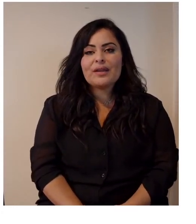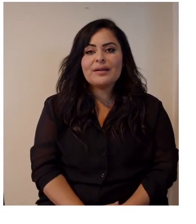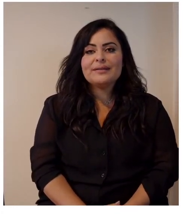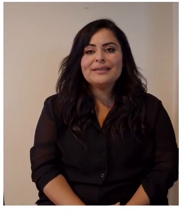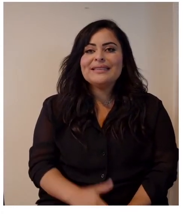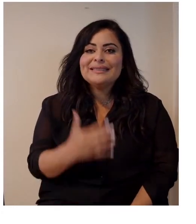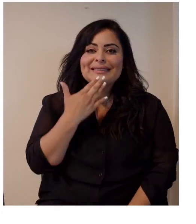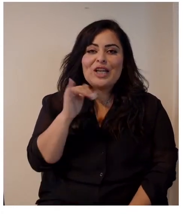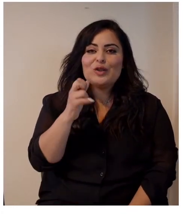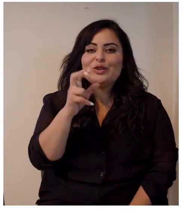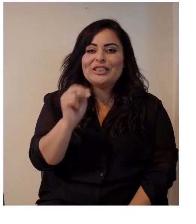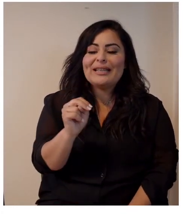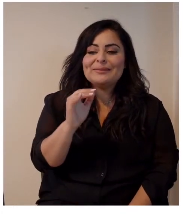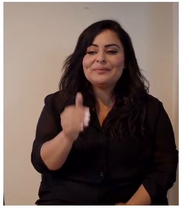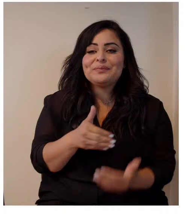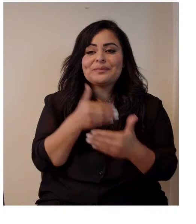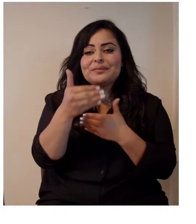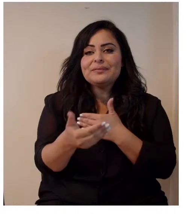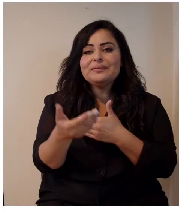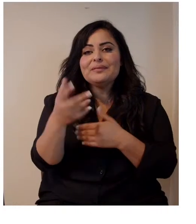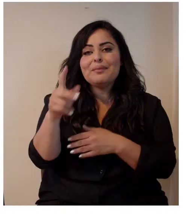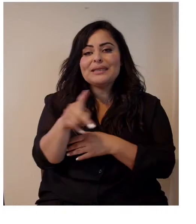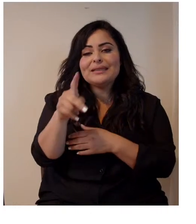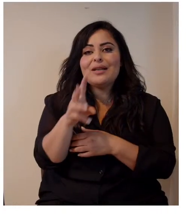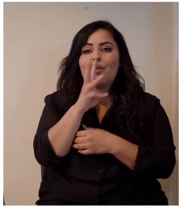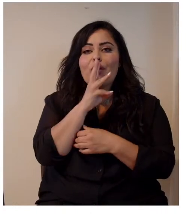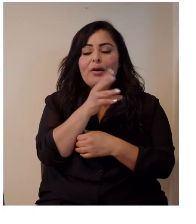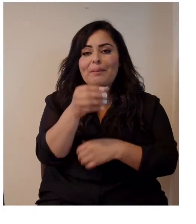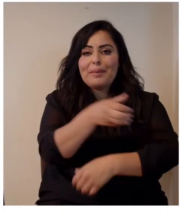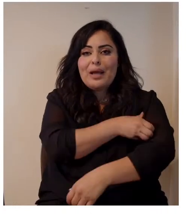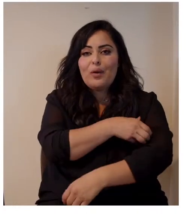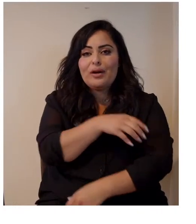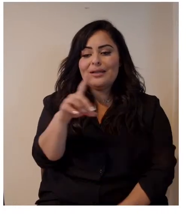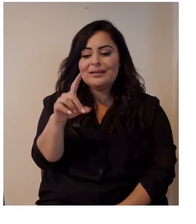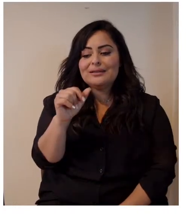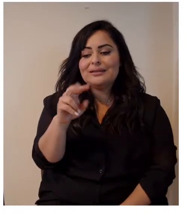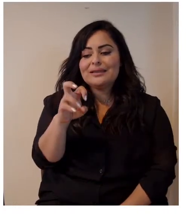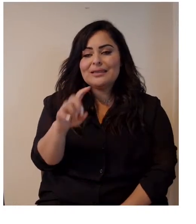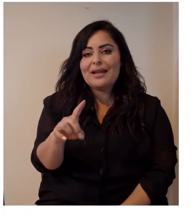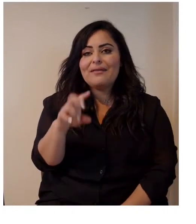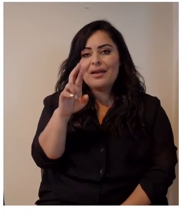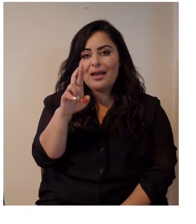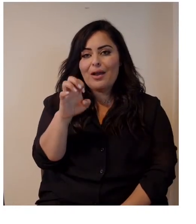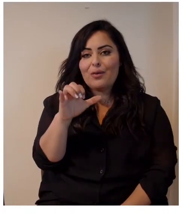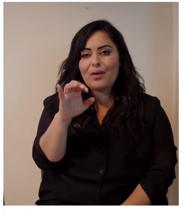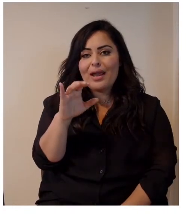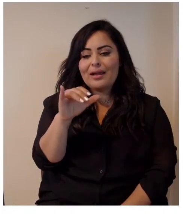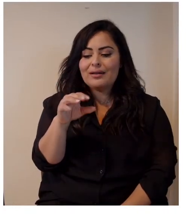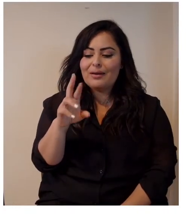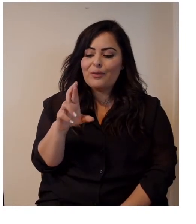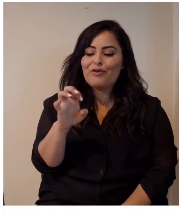Thank you, Jen. Next, I'd like to bring out with Pasadena Water and Power, David Reyes.